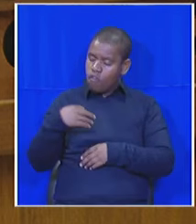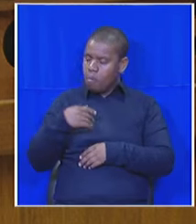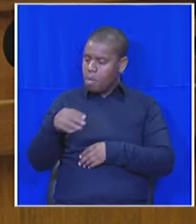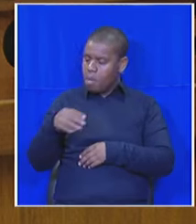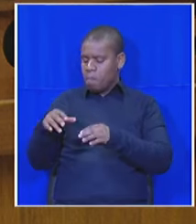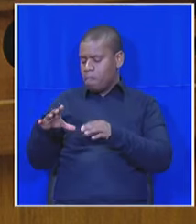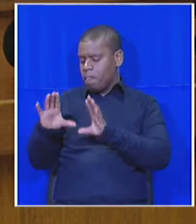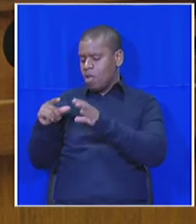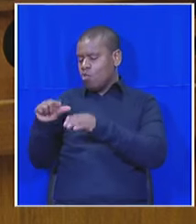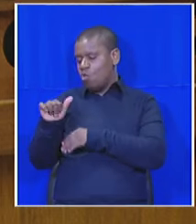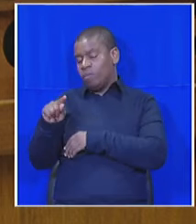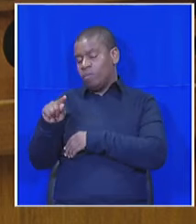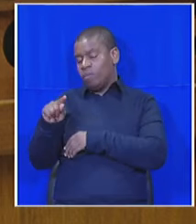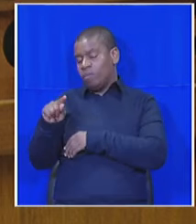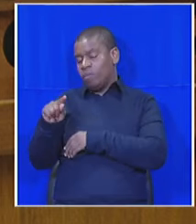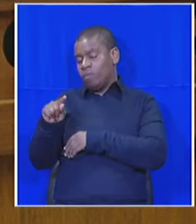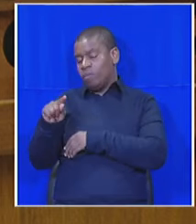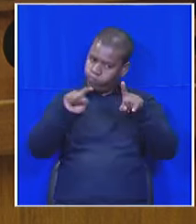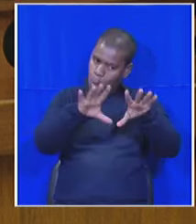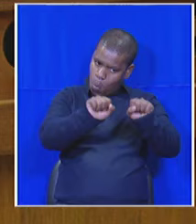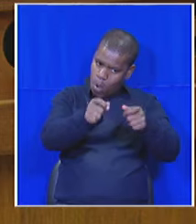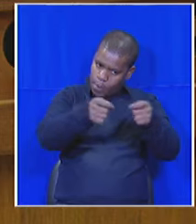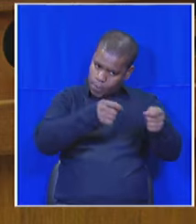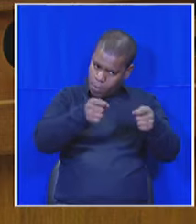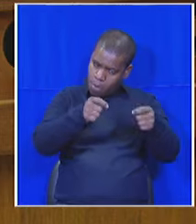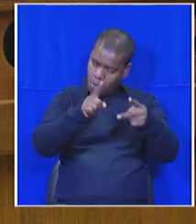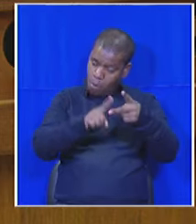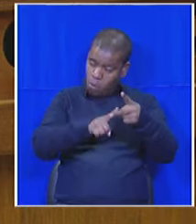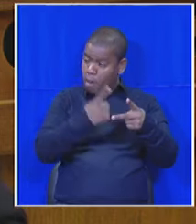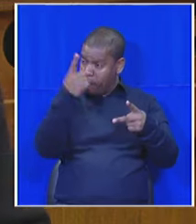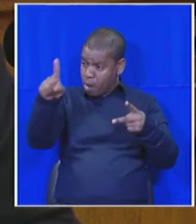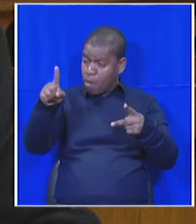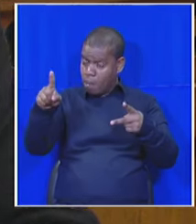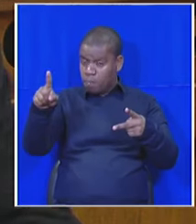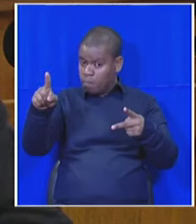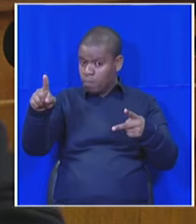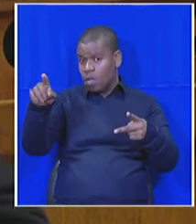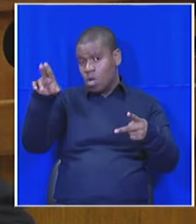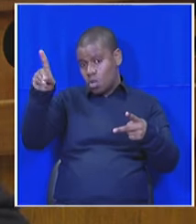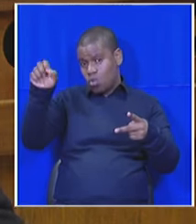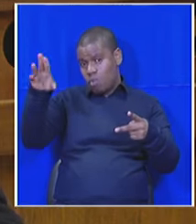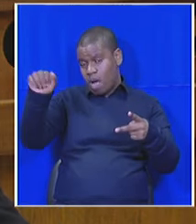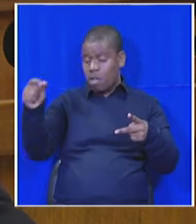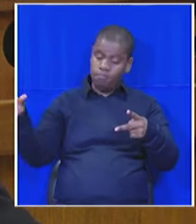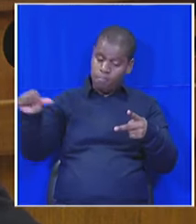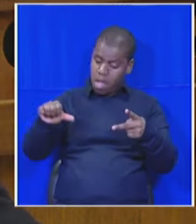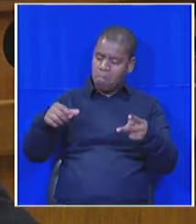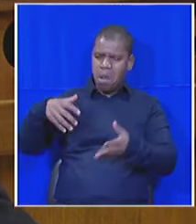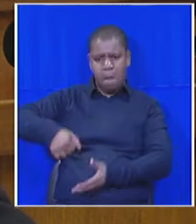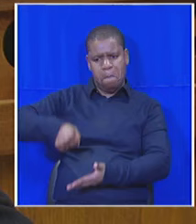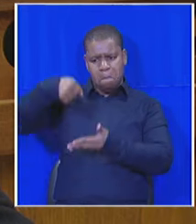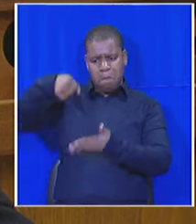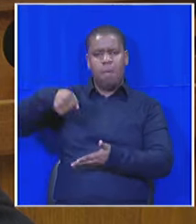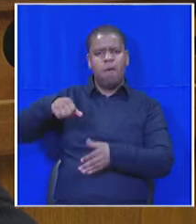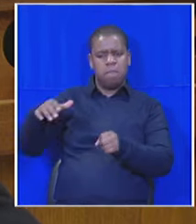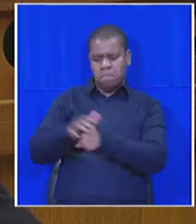a result of his one-day trip to Dubai, and whether he returned with a suitcase full of cash from the Guptas. Frankly, Chairperson, this